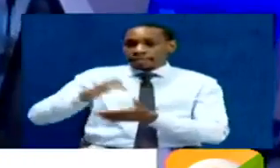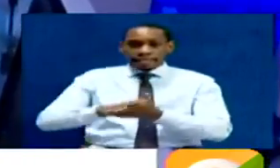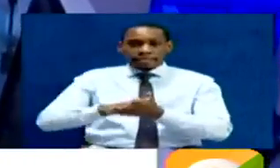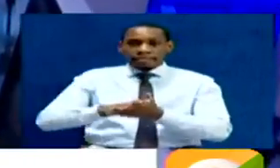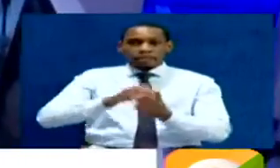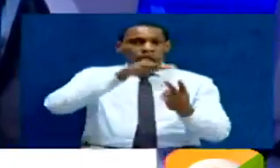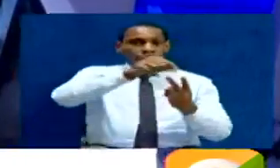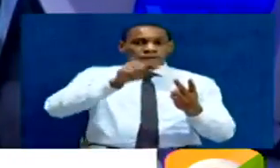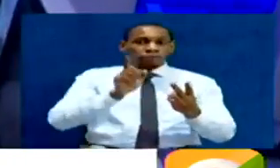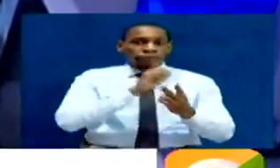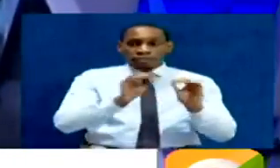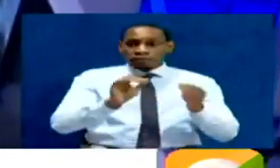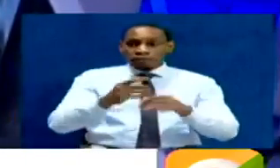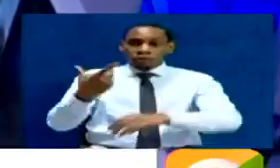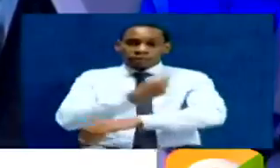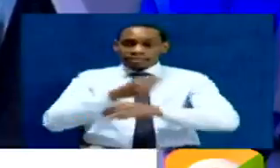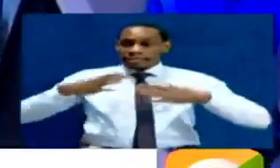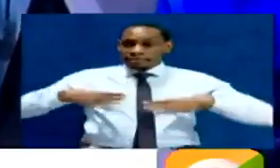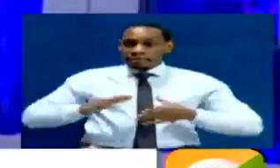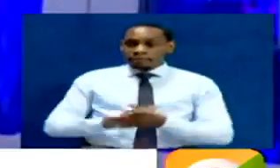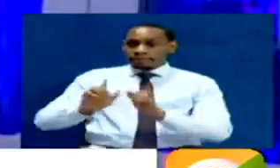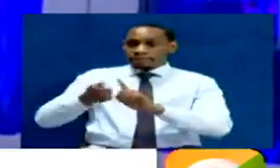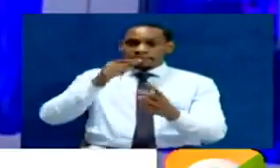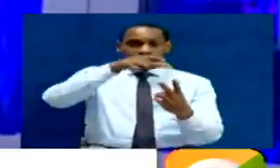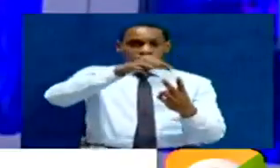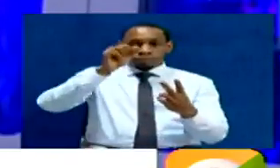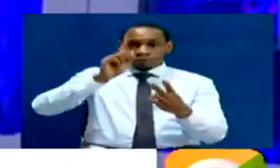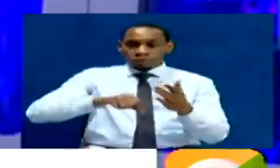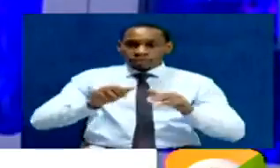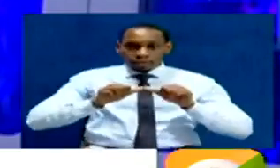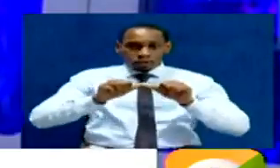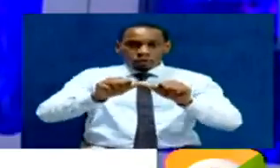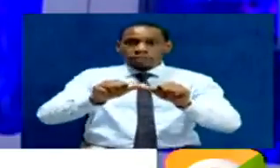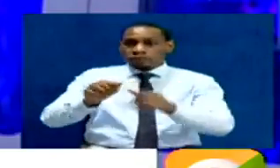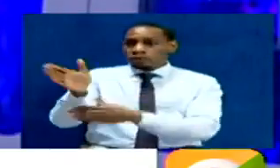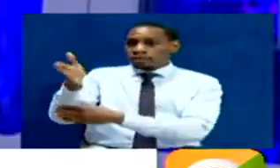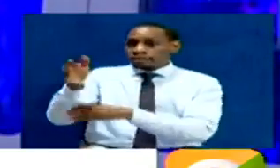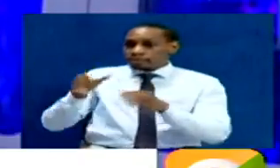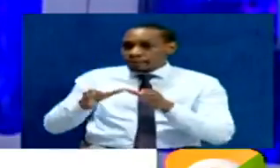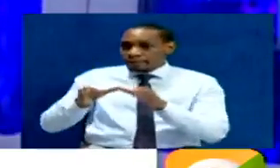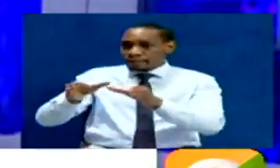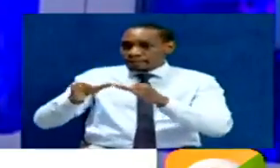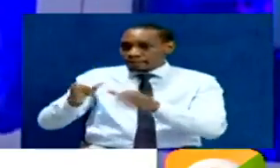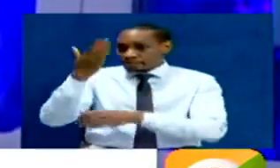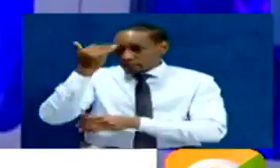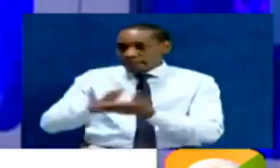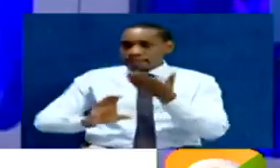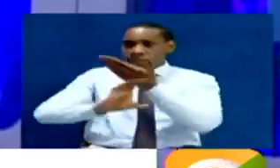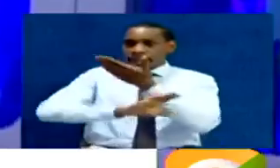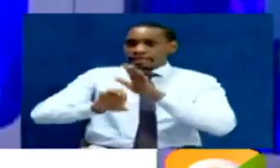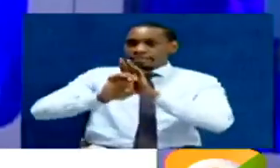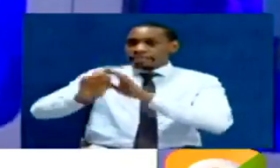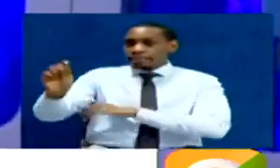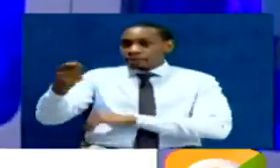out of options in vaccinating its citizens. The first option is to maintain the diplomatic pressure so that countries like